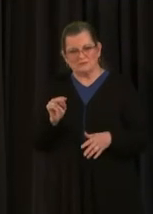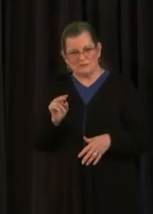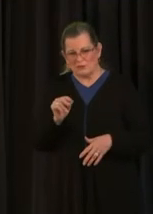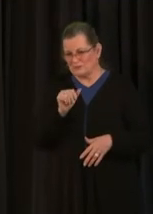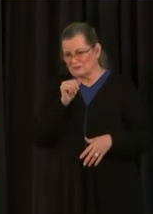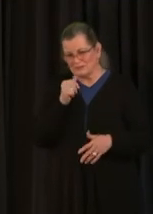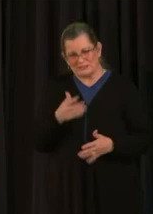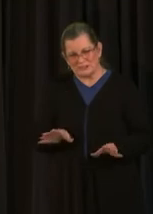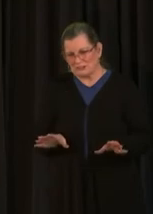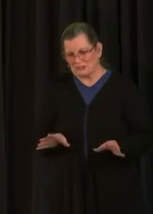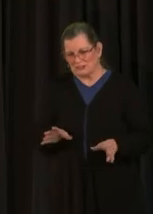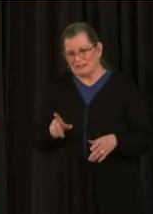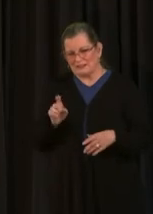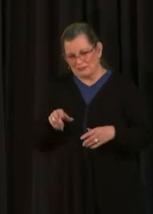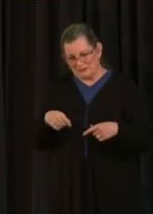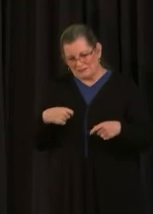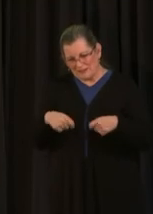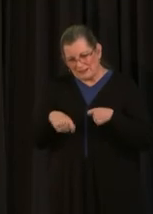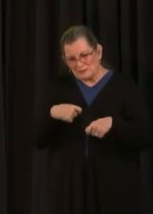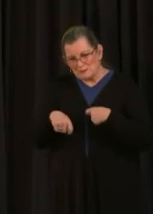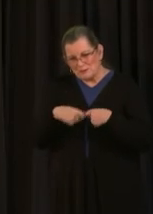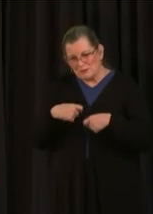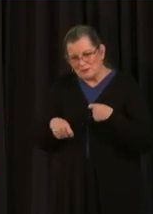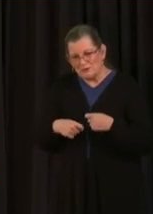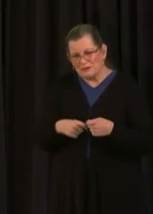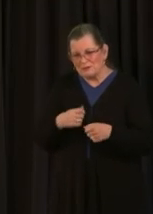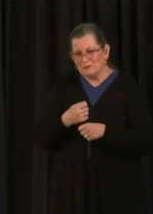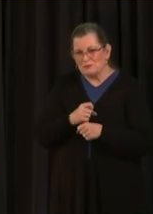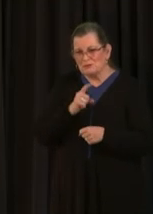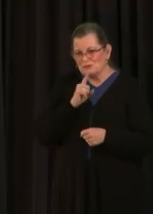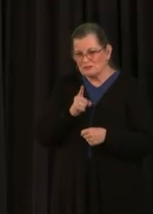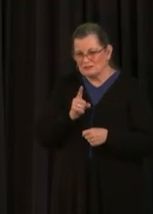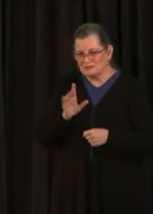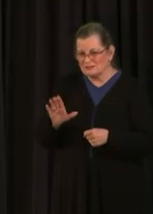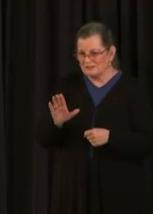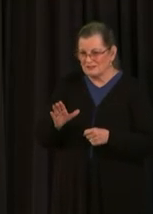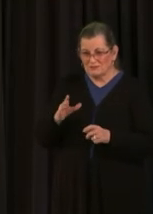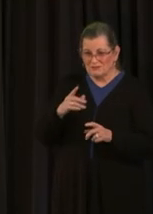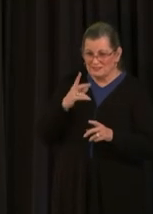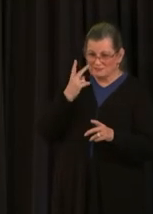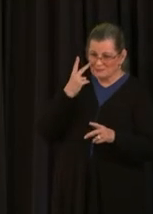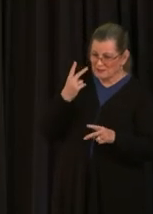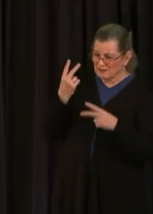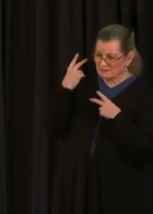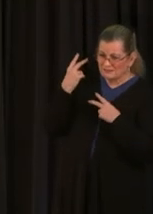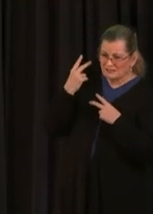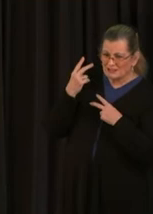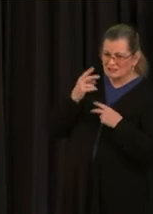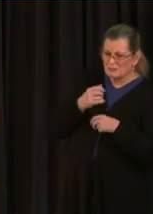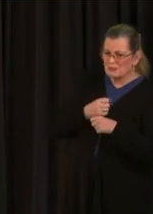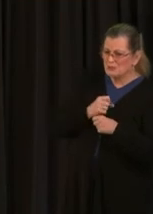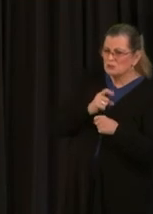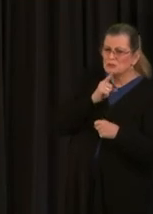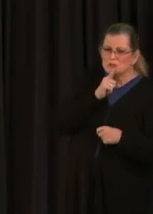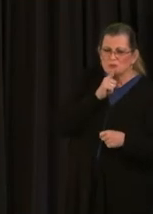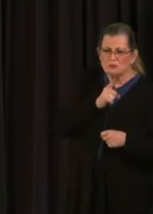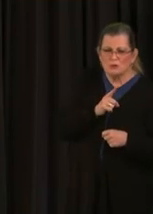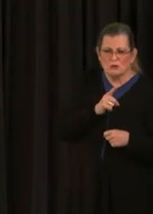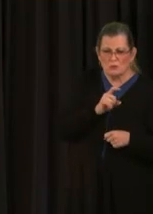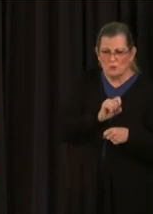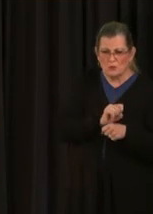we are working continuously to engage in deep violence prevention work with students that are most at